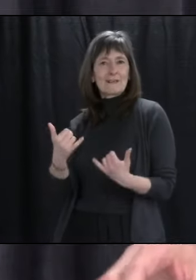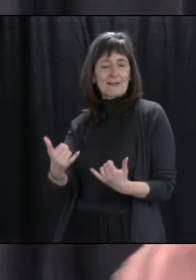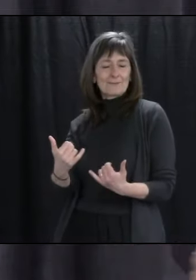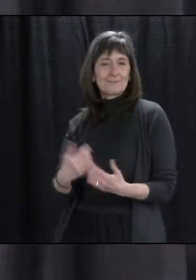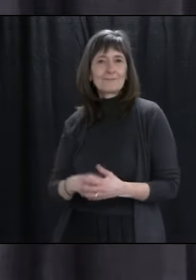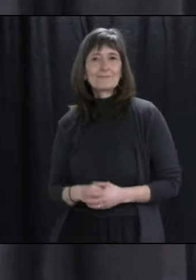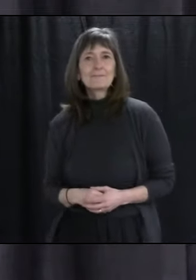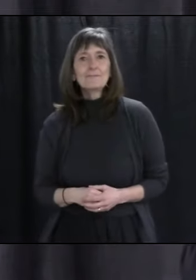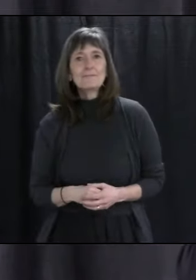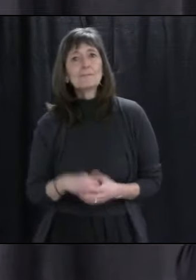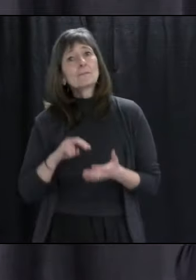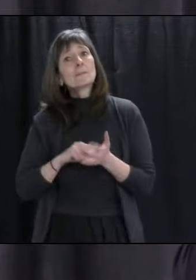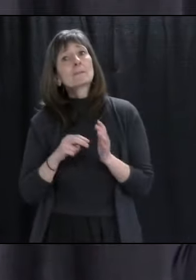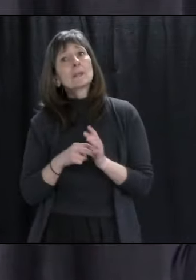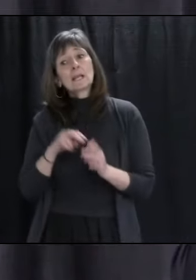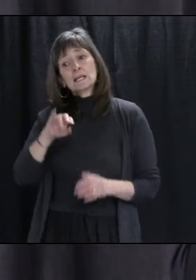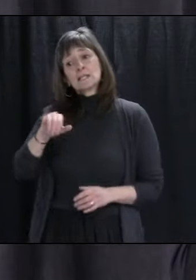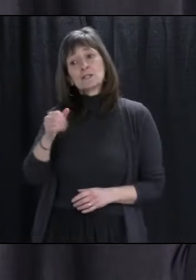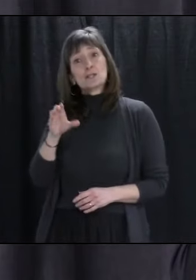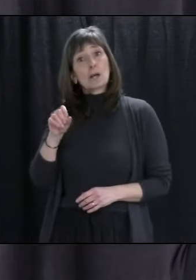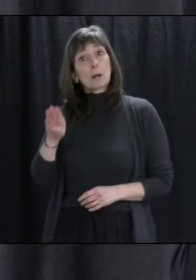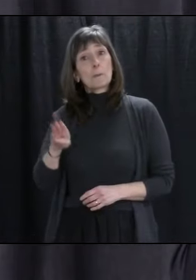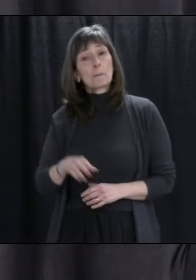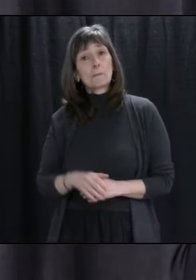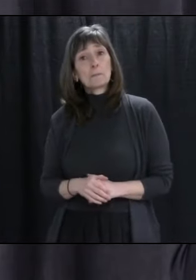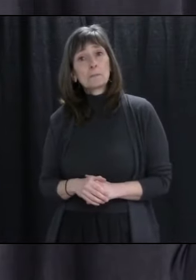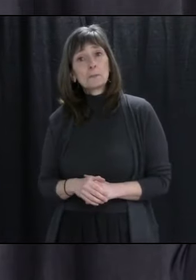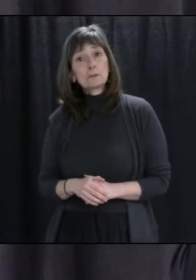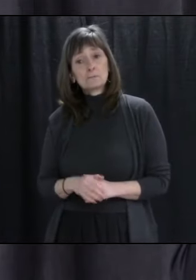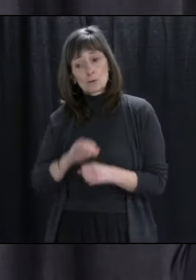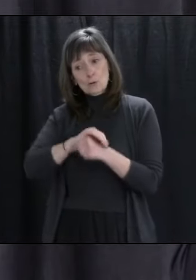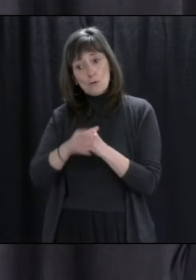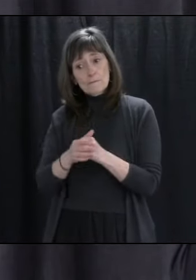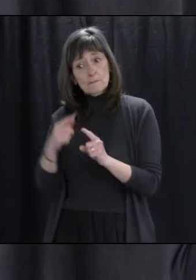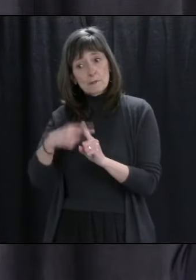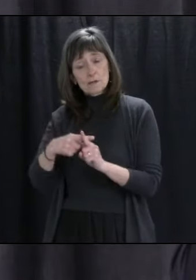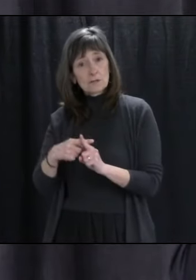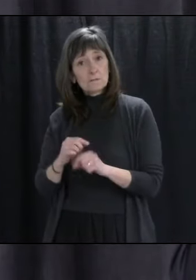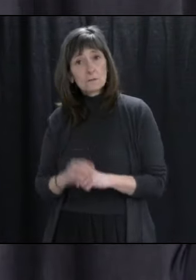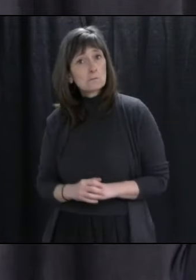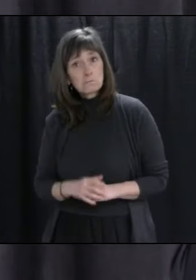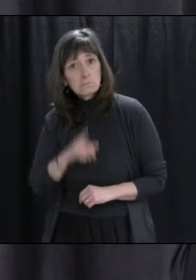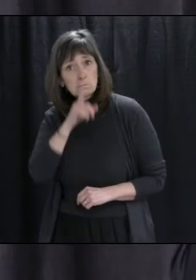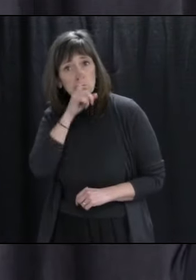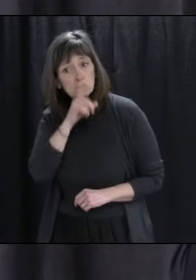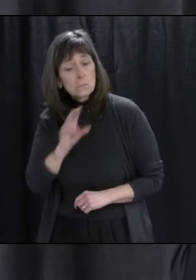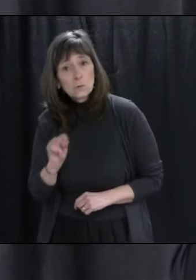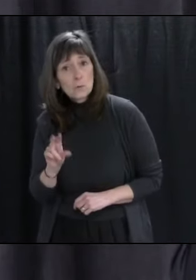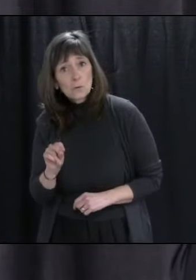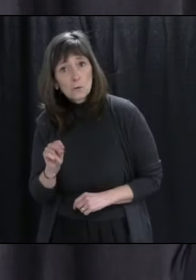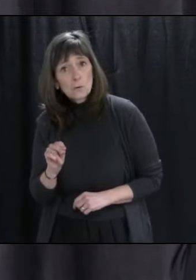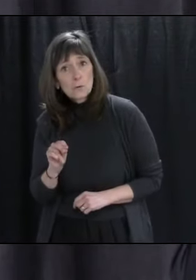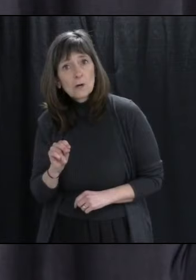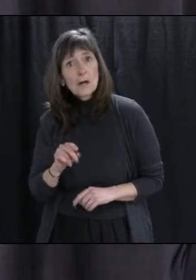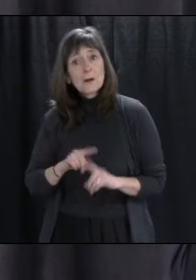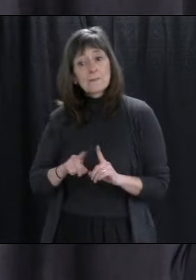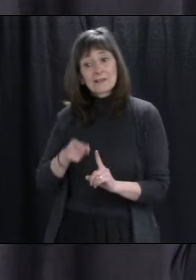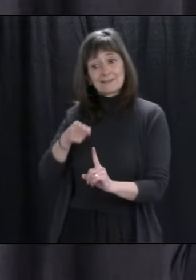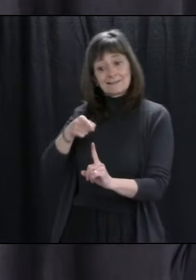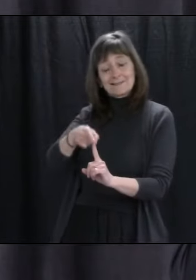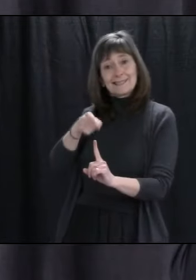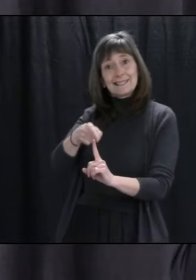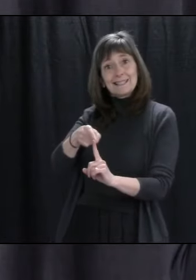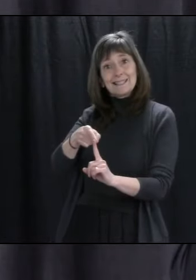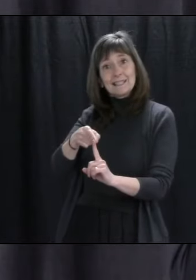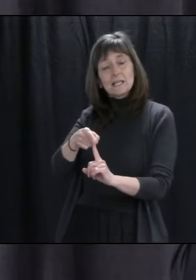not saying that Jacob is positive for COVID-19, but what we're saying is that Jacob is